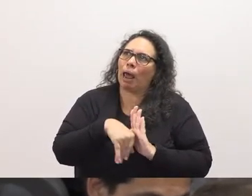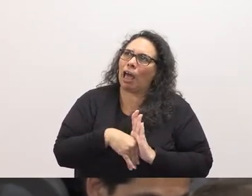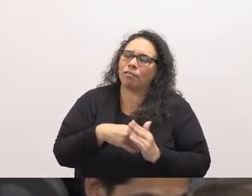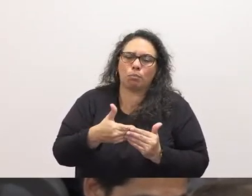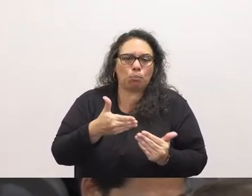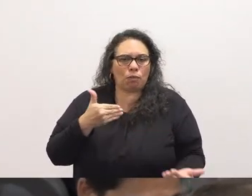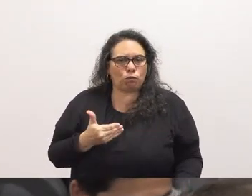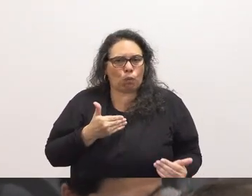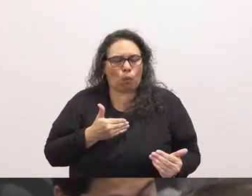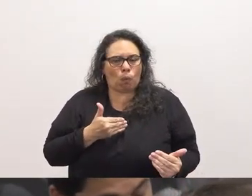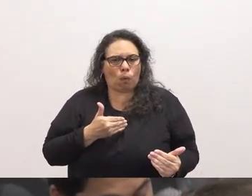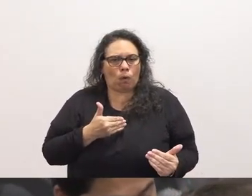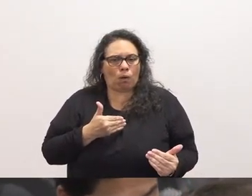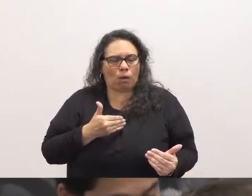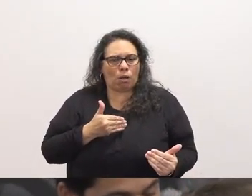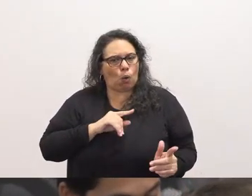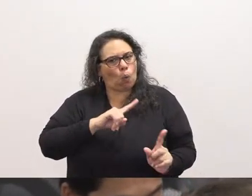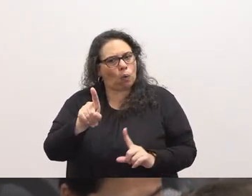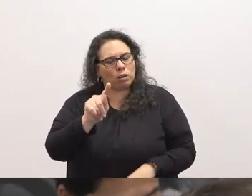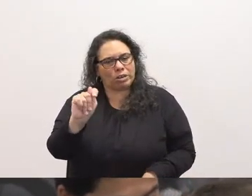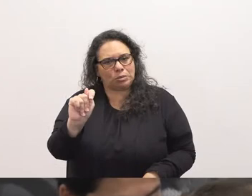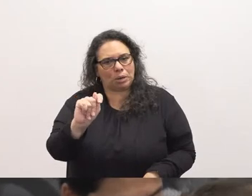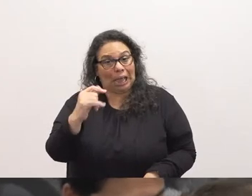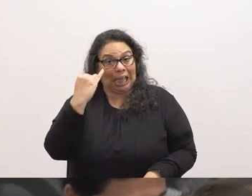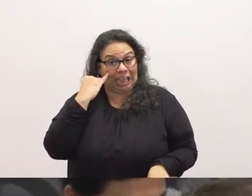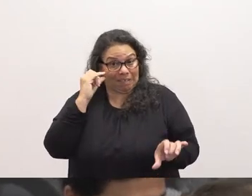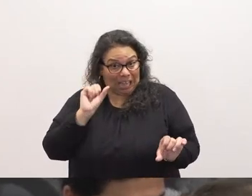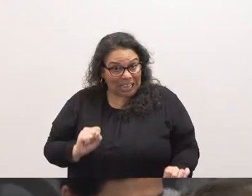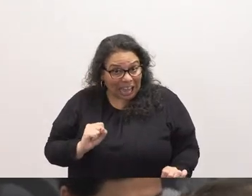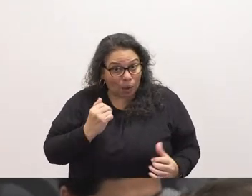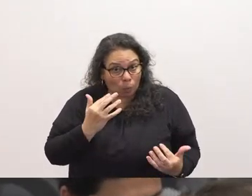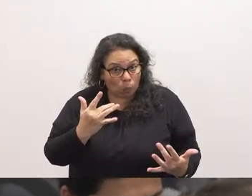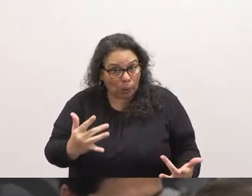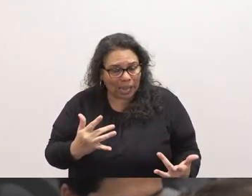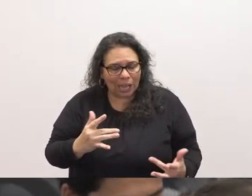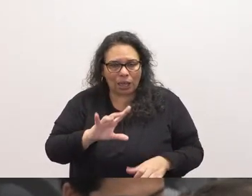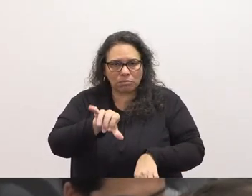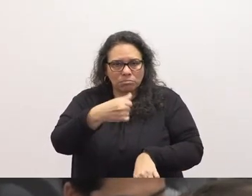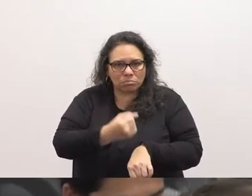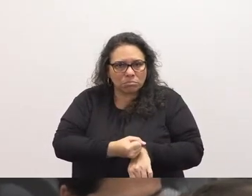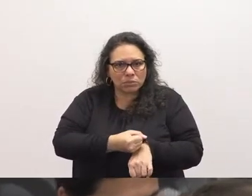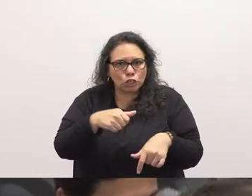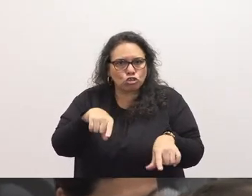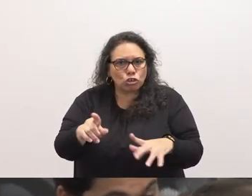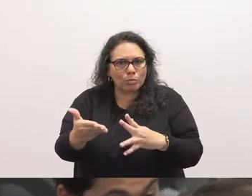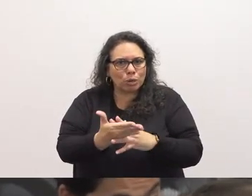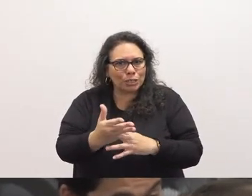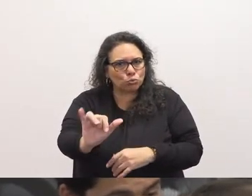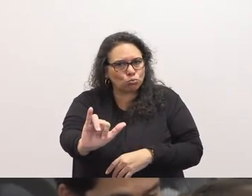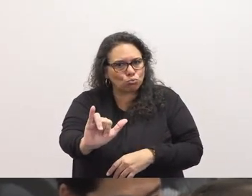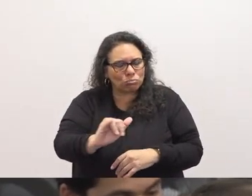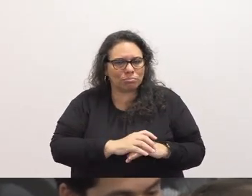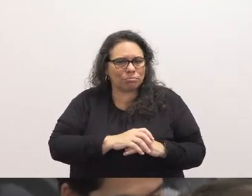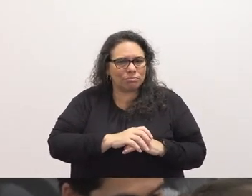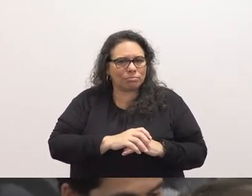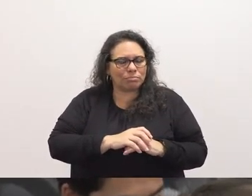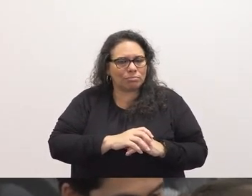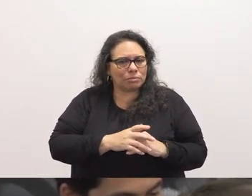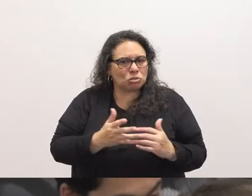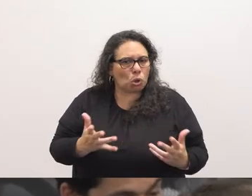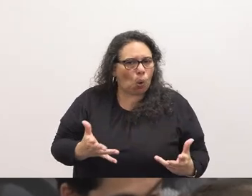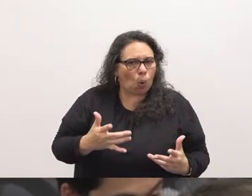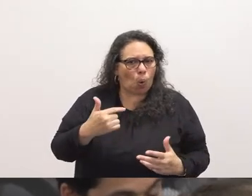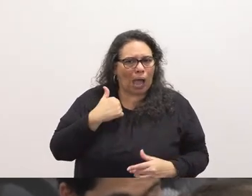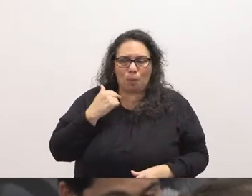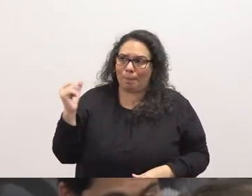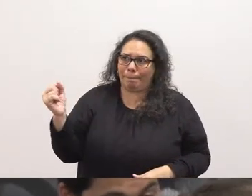restroom. And even if I could, the restrooms are locked on breaks as well. So when I